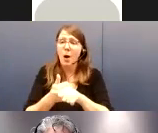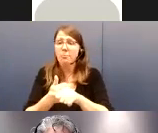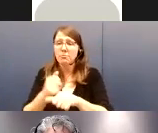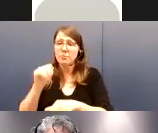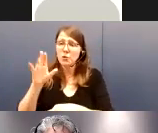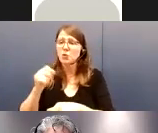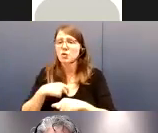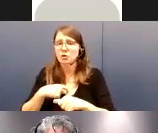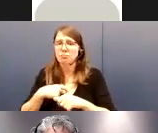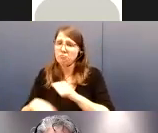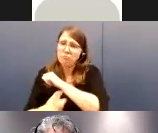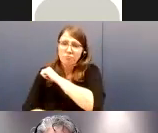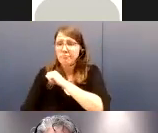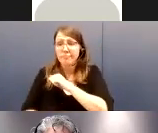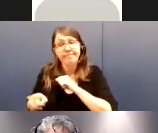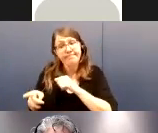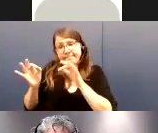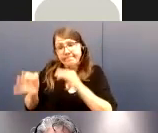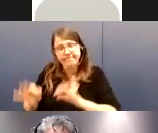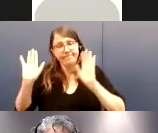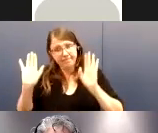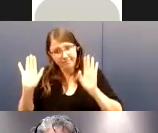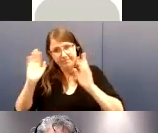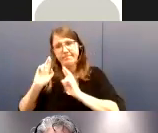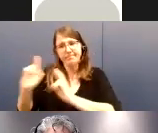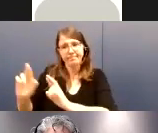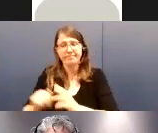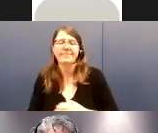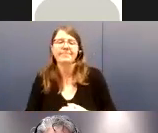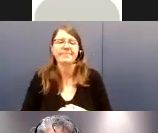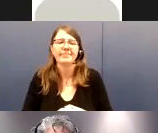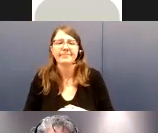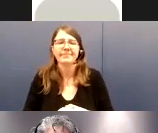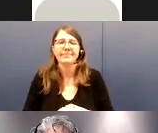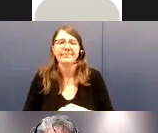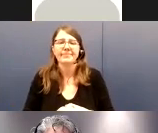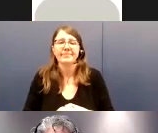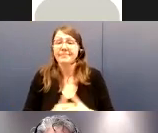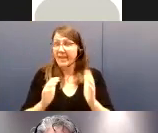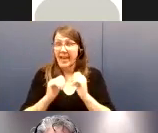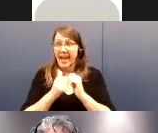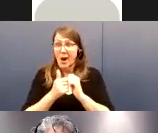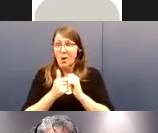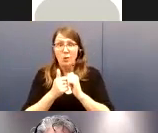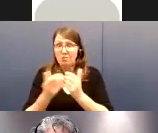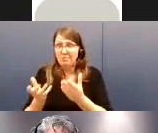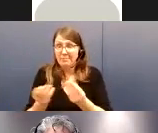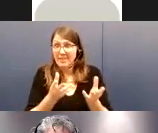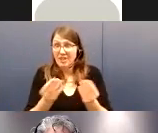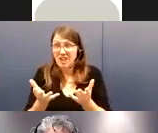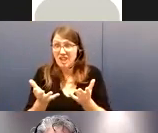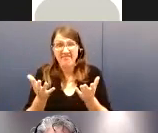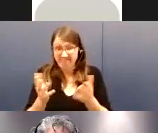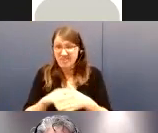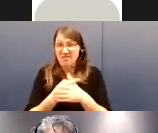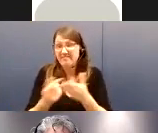reality of elder mediations is anybody, it's really not that hard to start. You can phone an elder mediator. And I